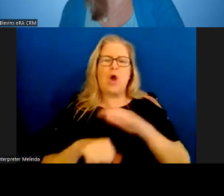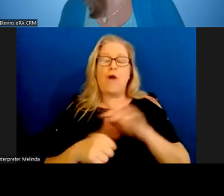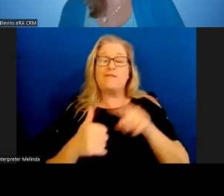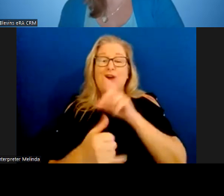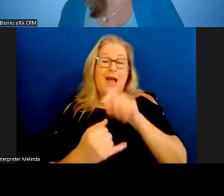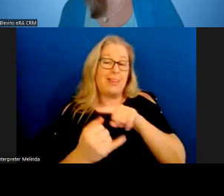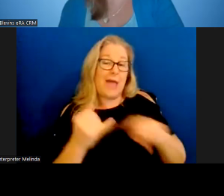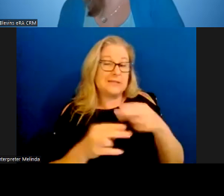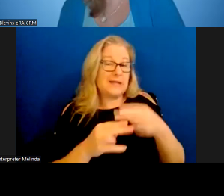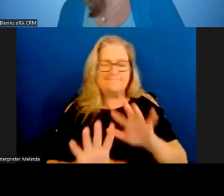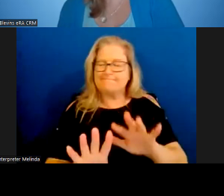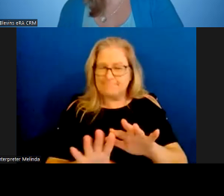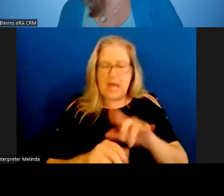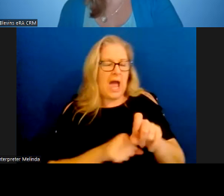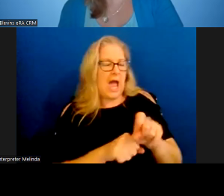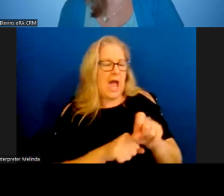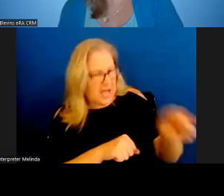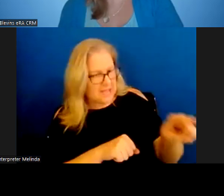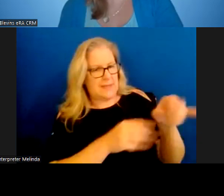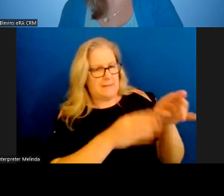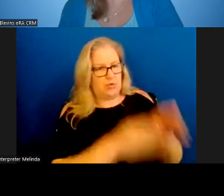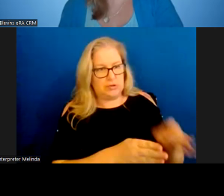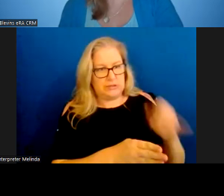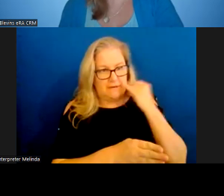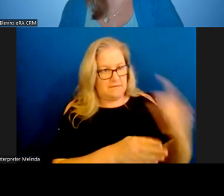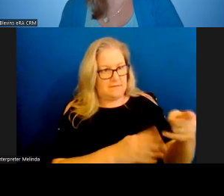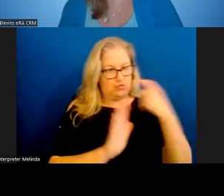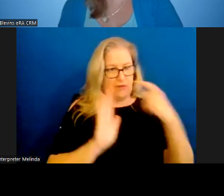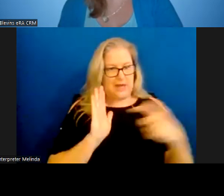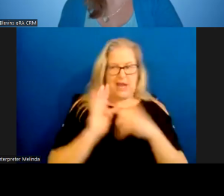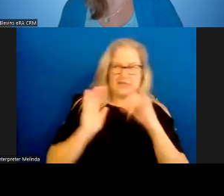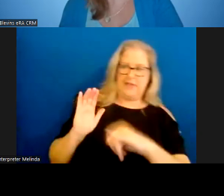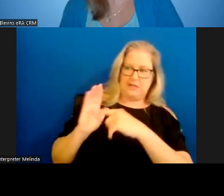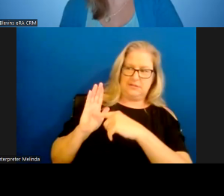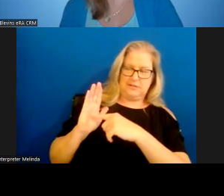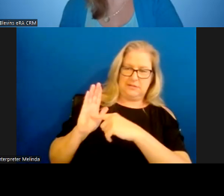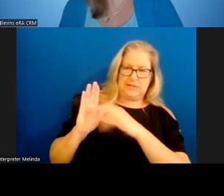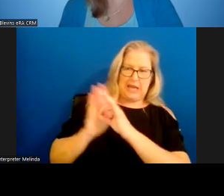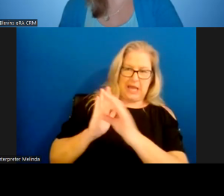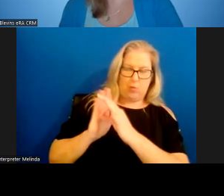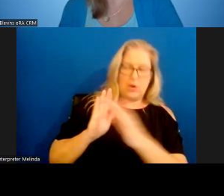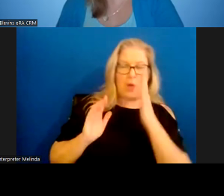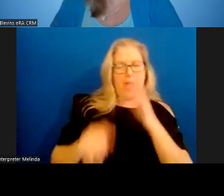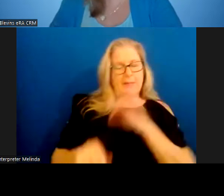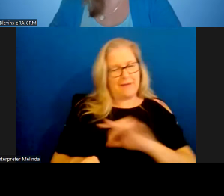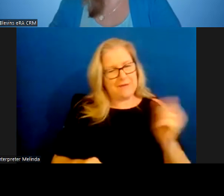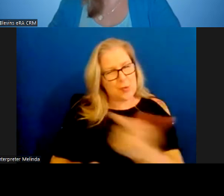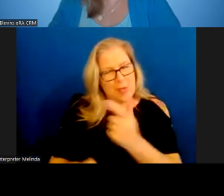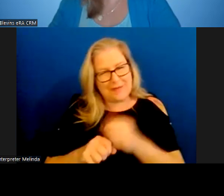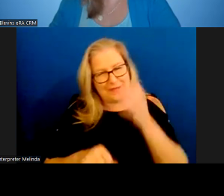last name. Ask the person, do you recognize this account? It'll benefit you all in the future.